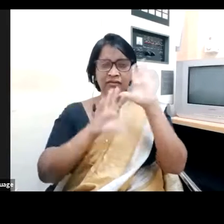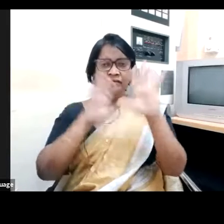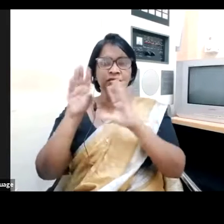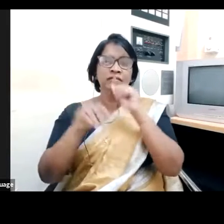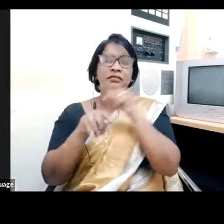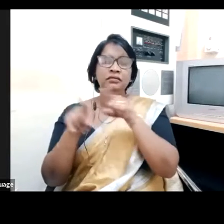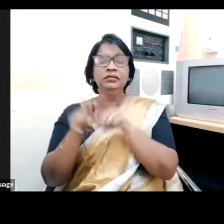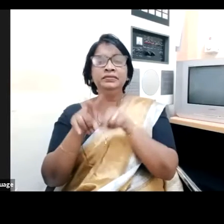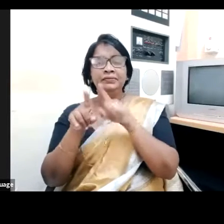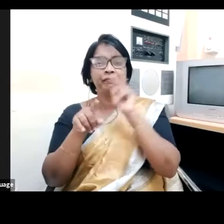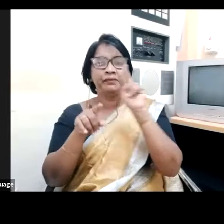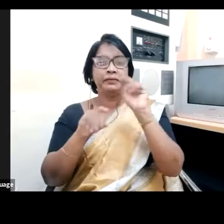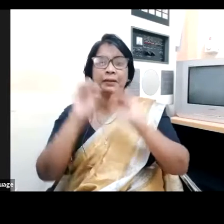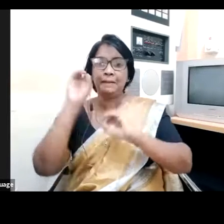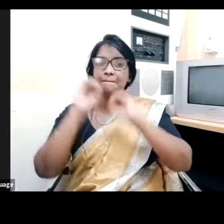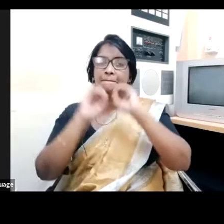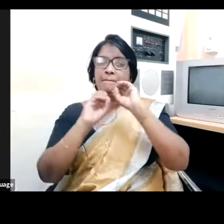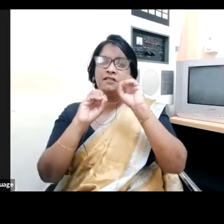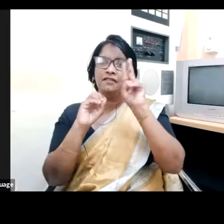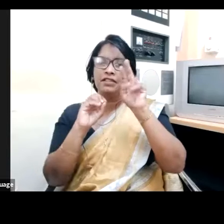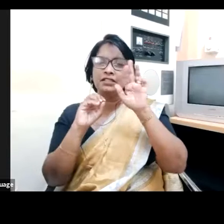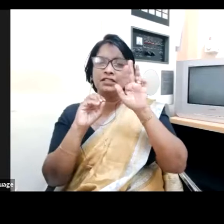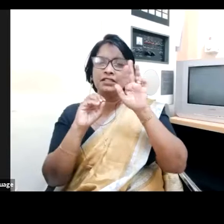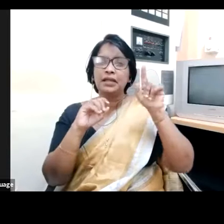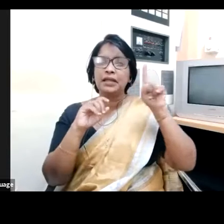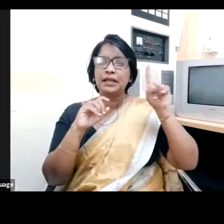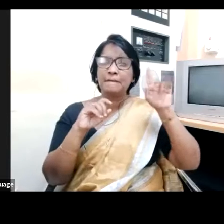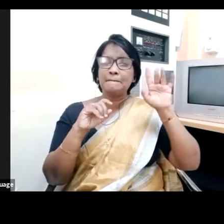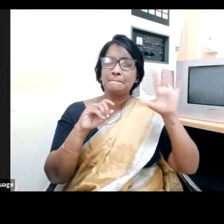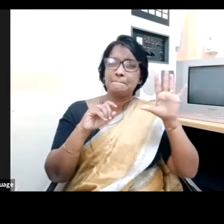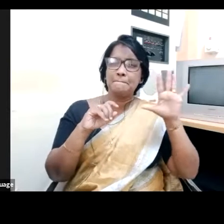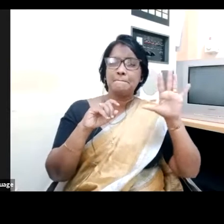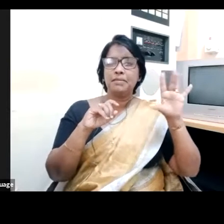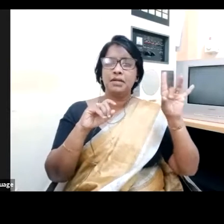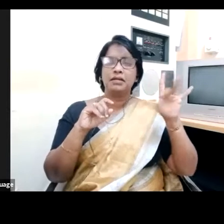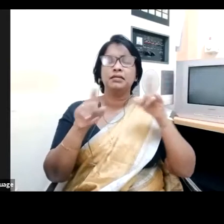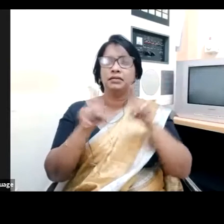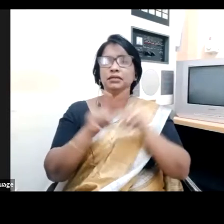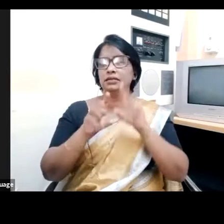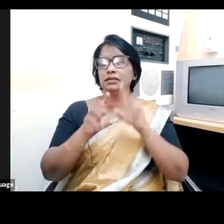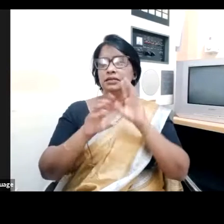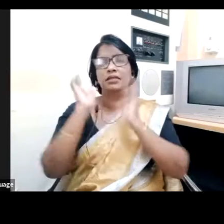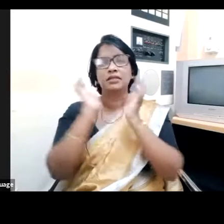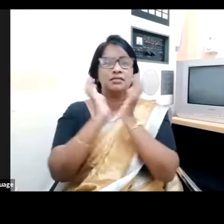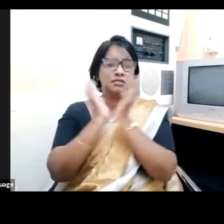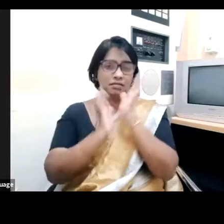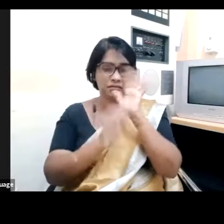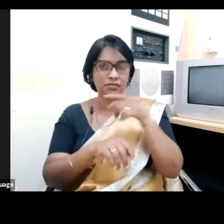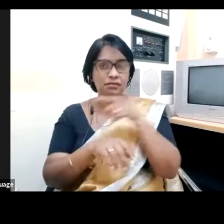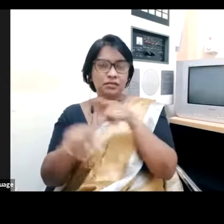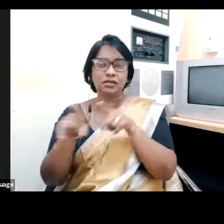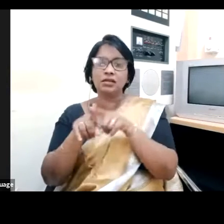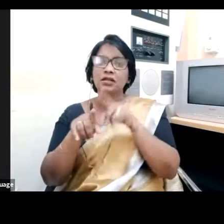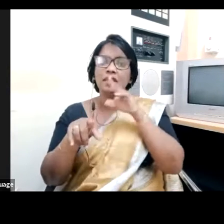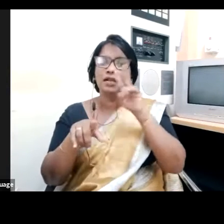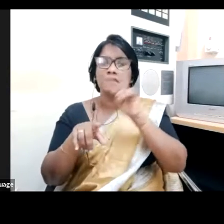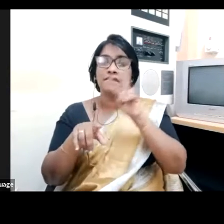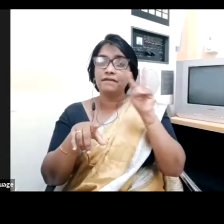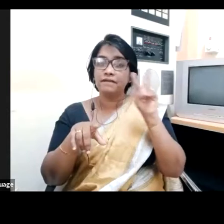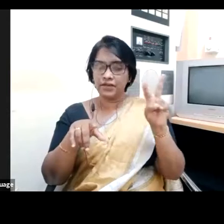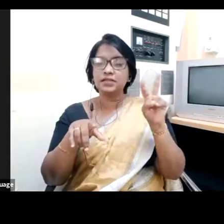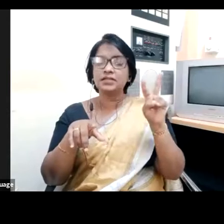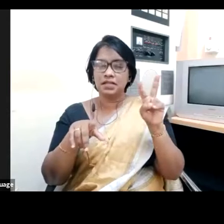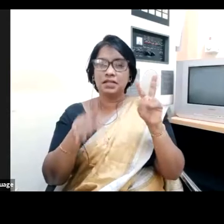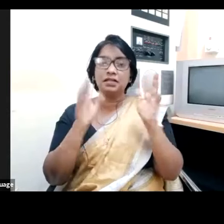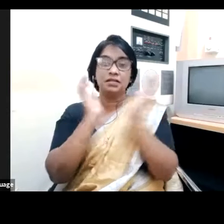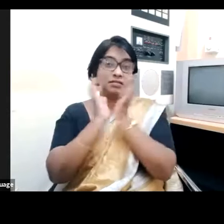is forested at the moment, with 22% of that forest cover under dense forest and about 7%